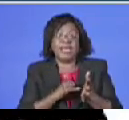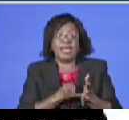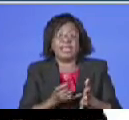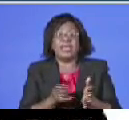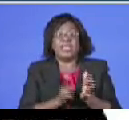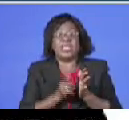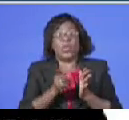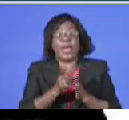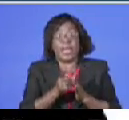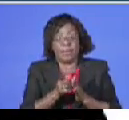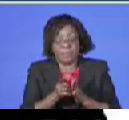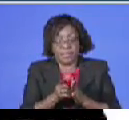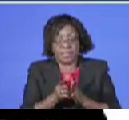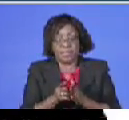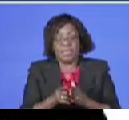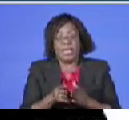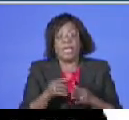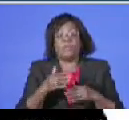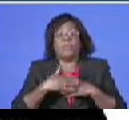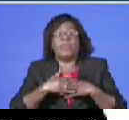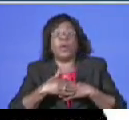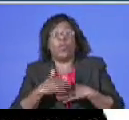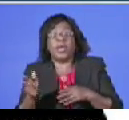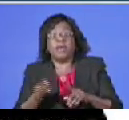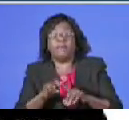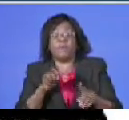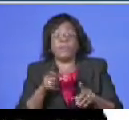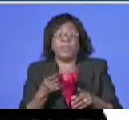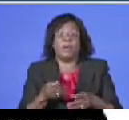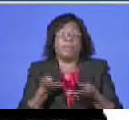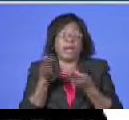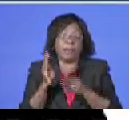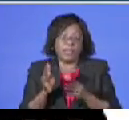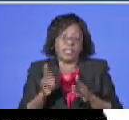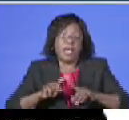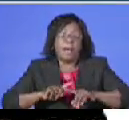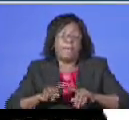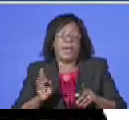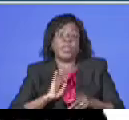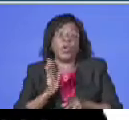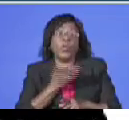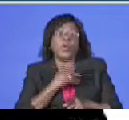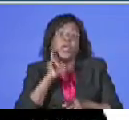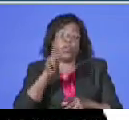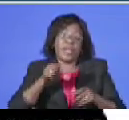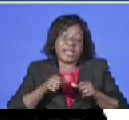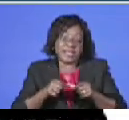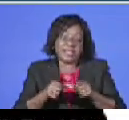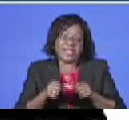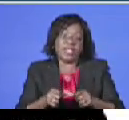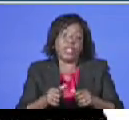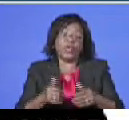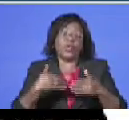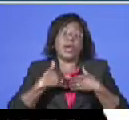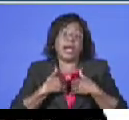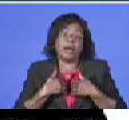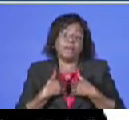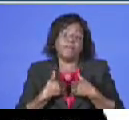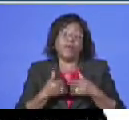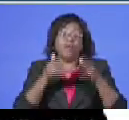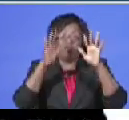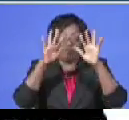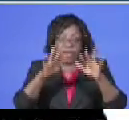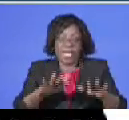or not, let me say again, rains are going to be the main feature of this system. Strong gusty winds at times up to